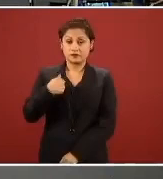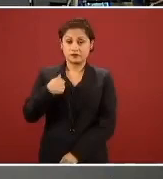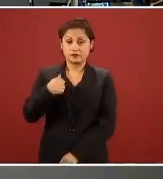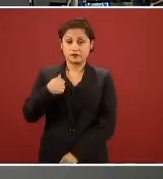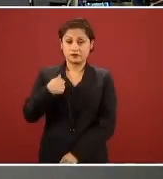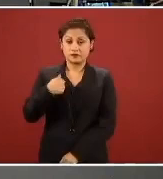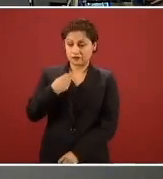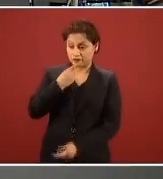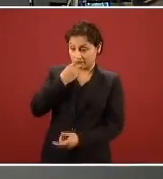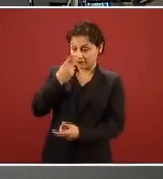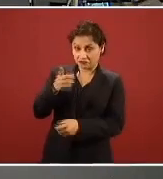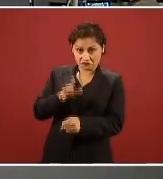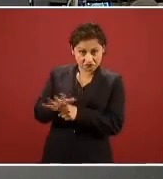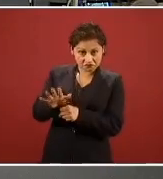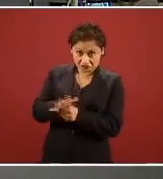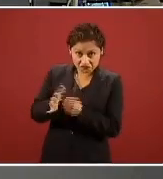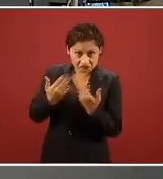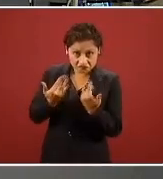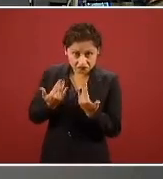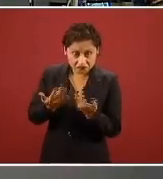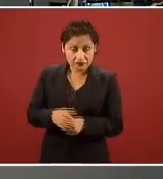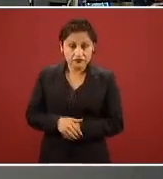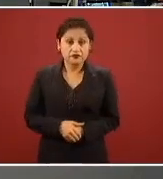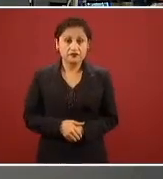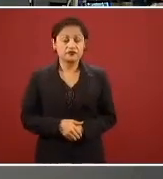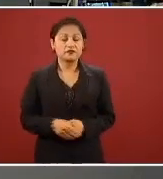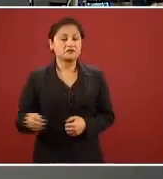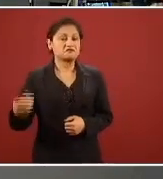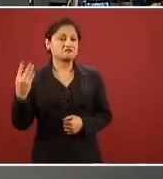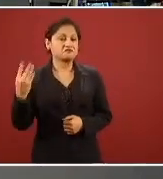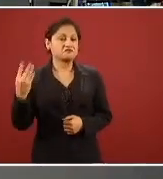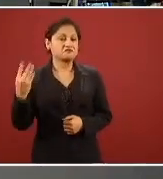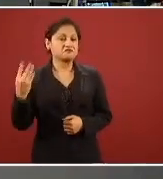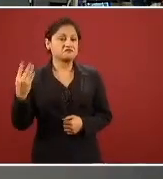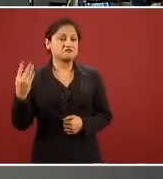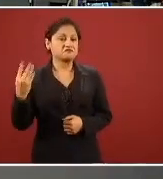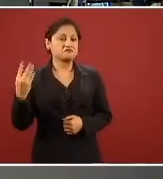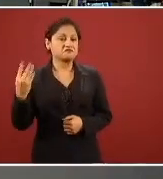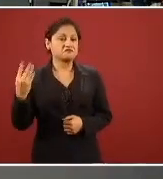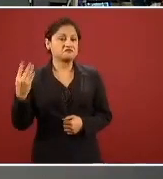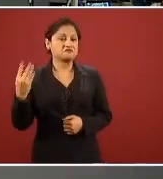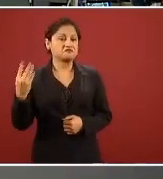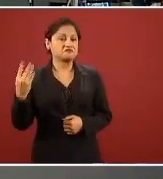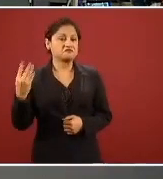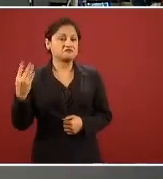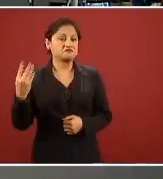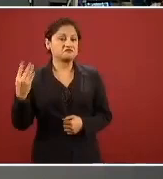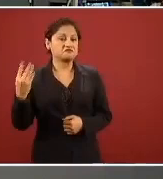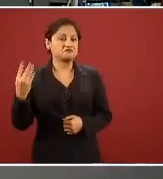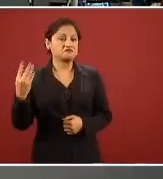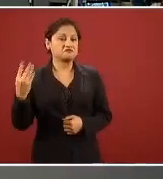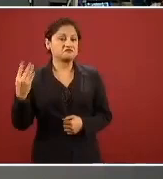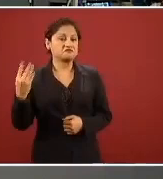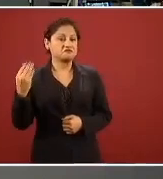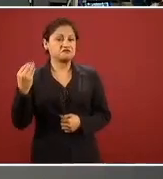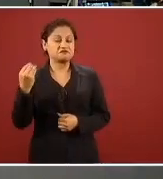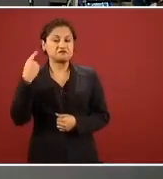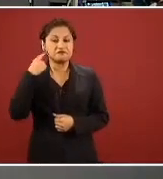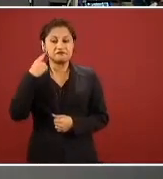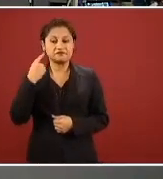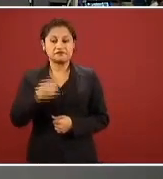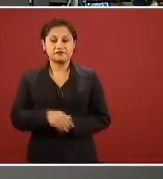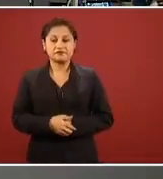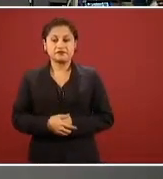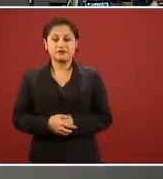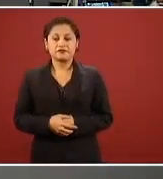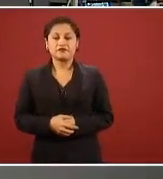I am saying? Pero me está hablando otra vez de hombres, mujeres. She says, no, but you're mentioning men and women. Ah, bueno,